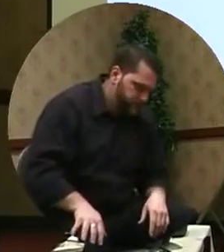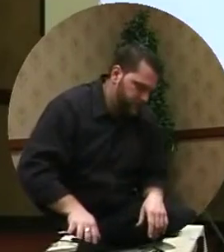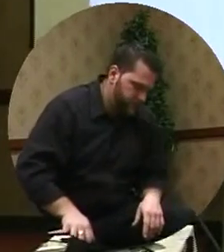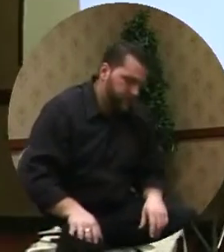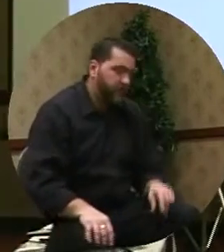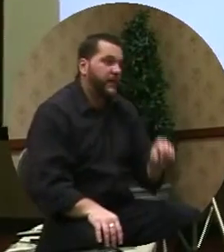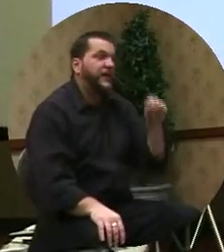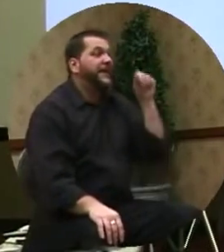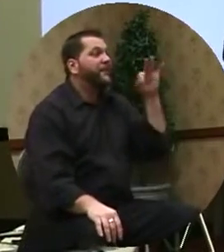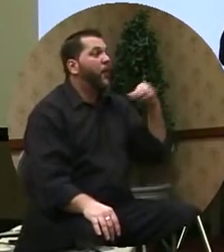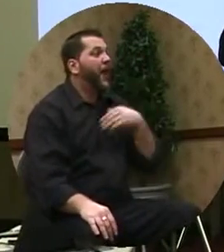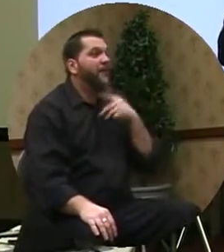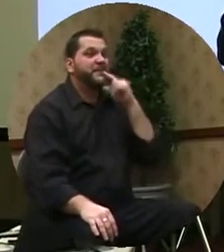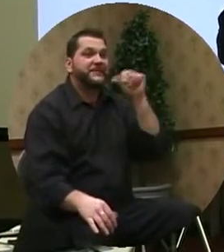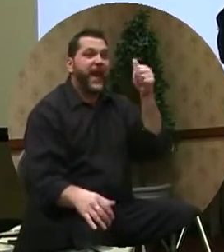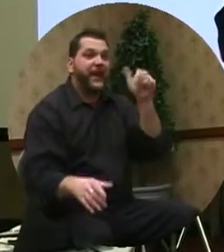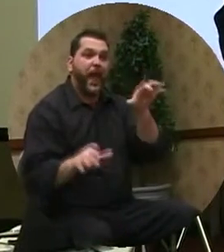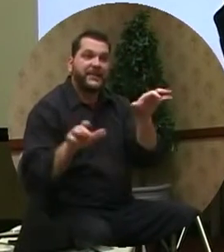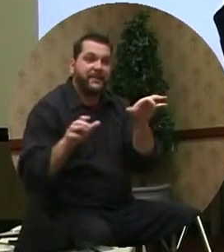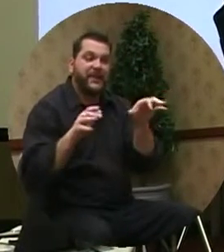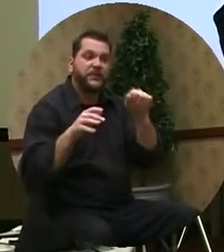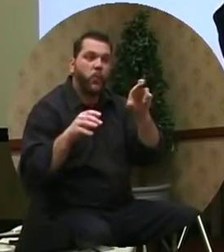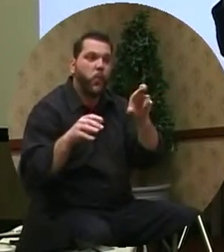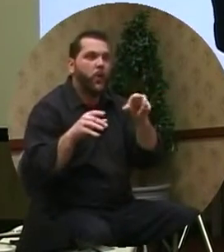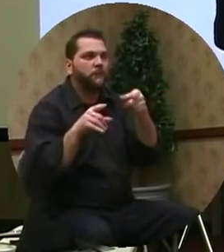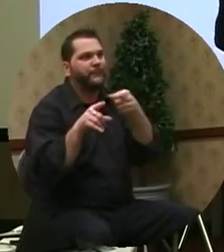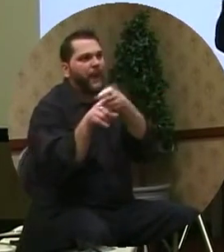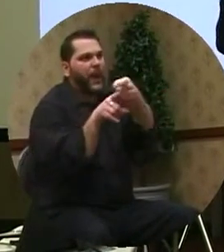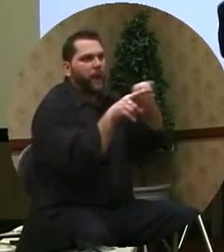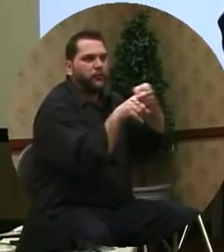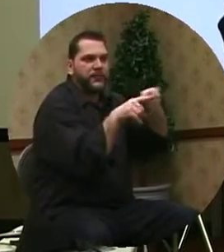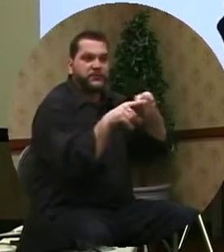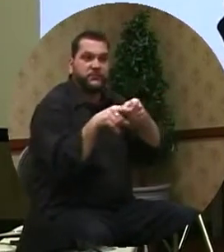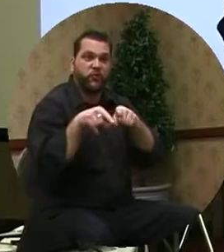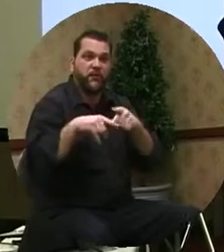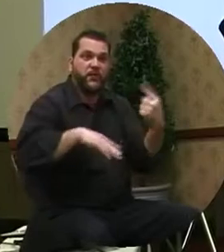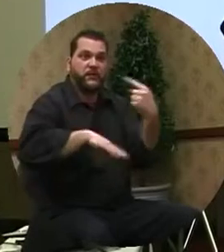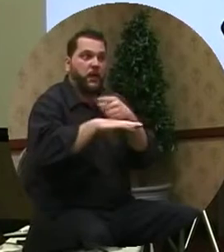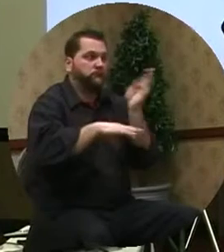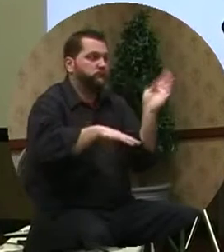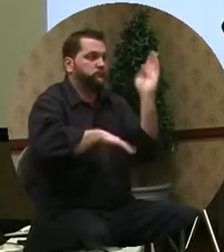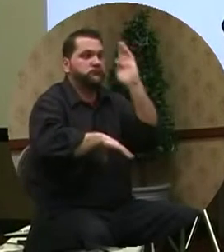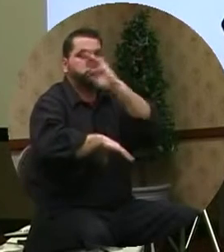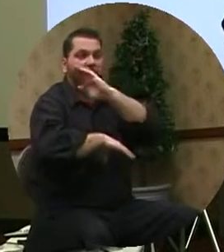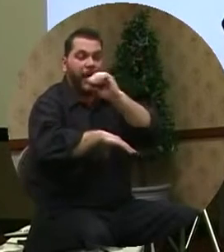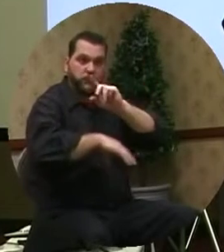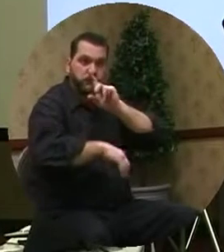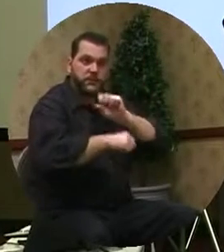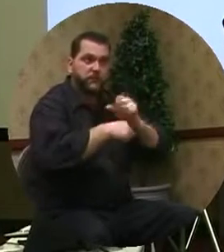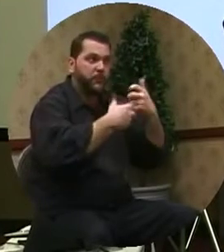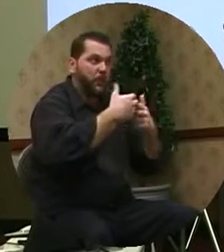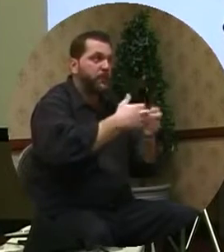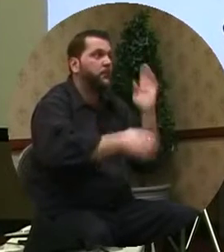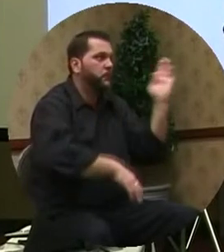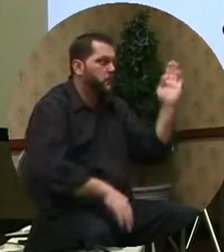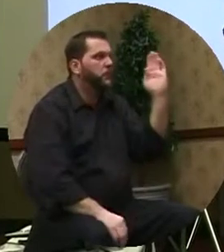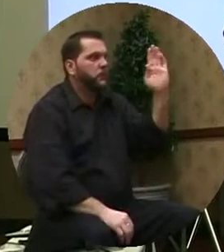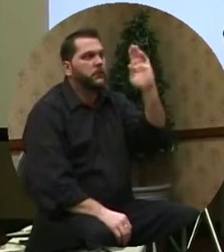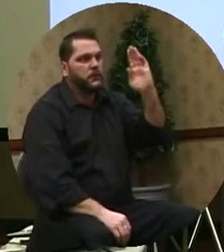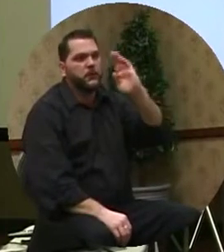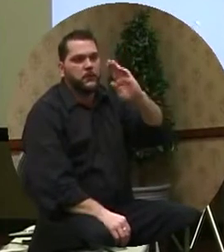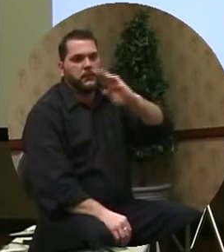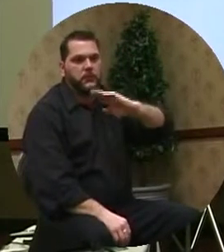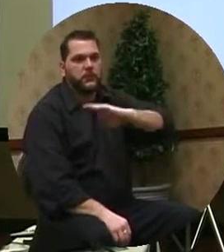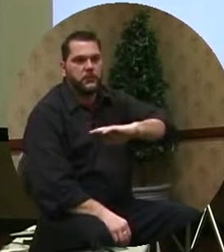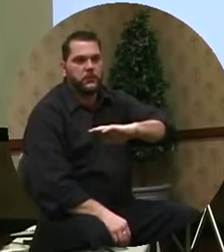have 10 areas or activities during your day and there's problem behavior in each of those, look at and